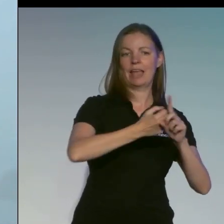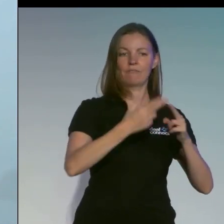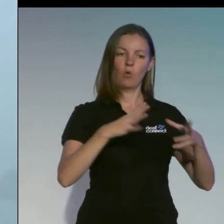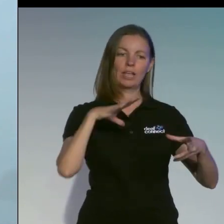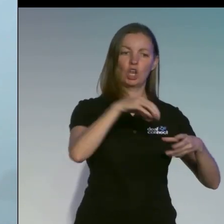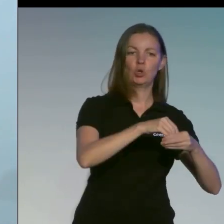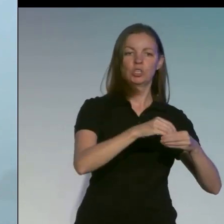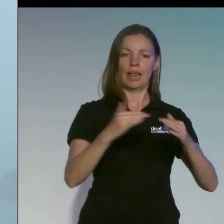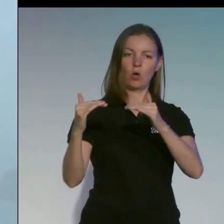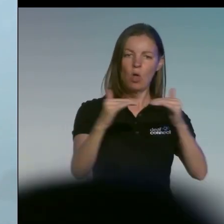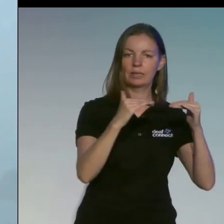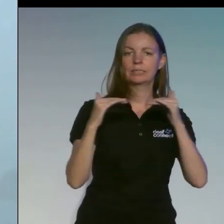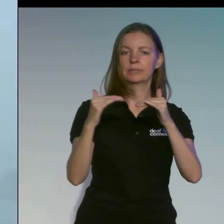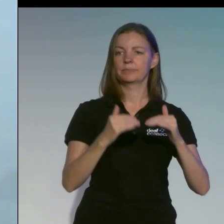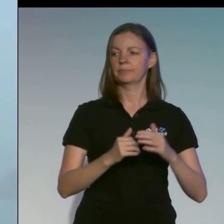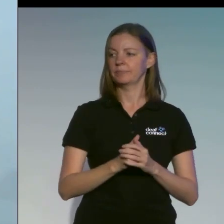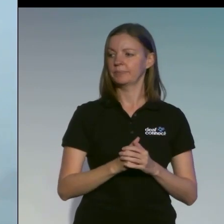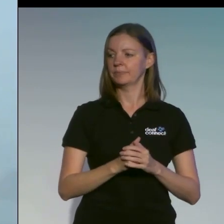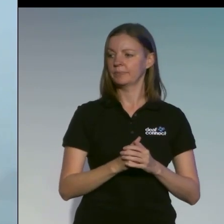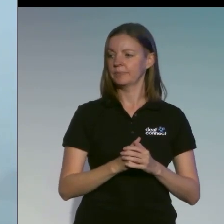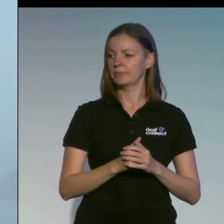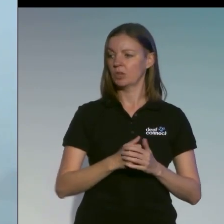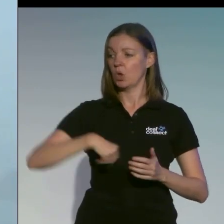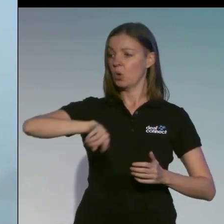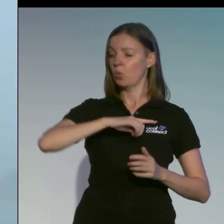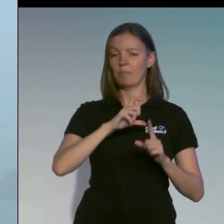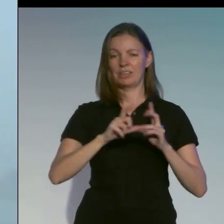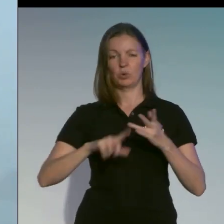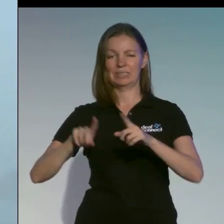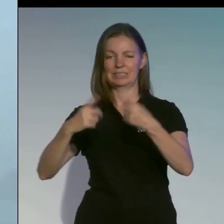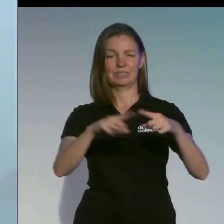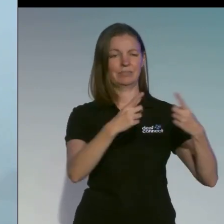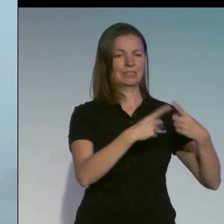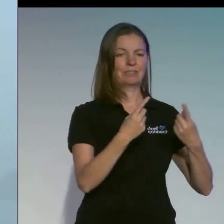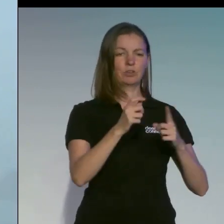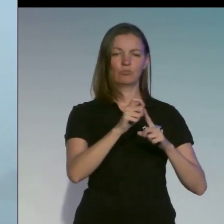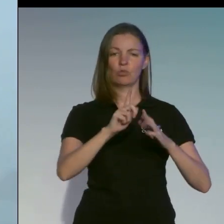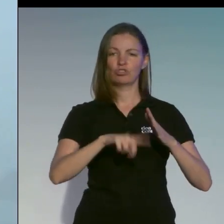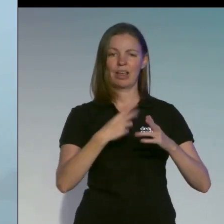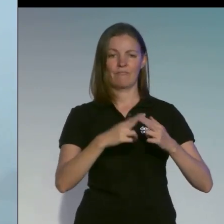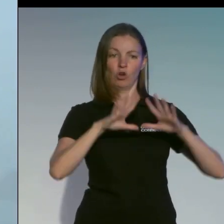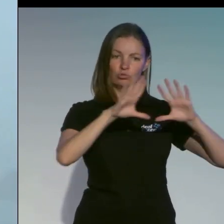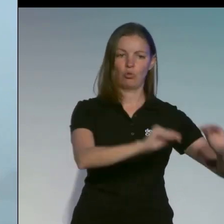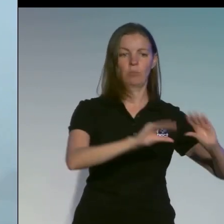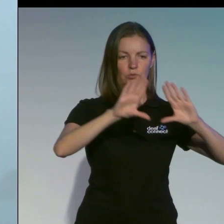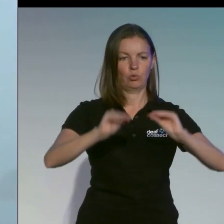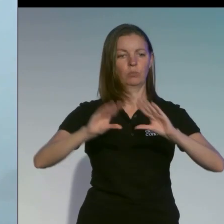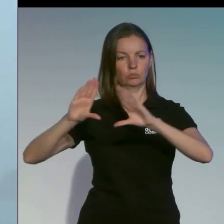equality. Interfaith has been carrying out a number of initiatives to condemn and challenge conversion practices